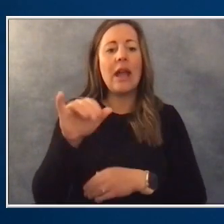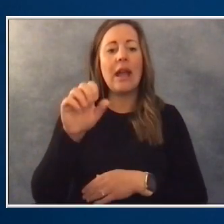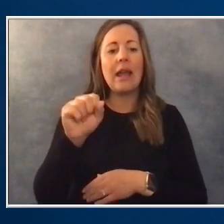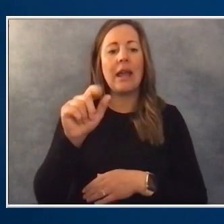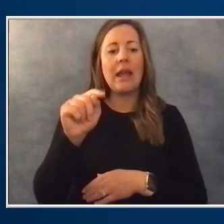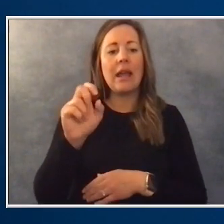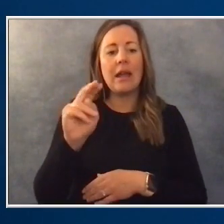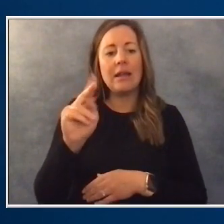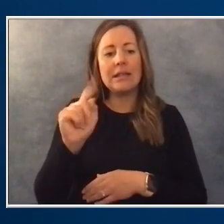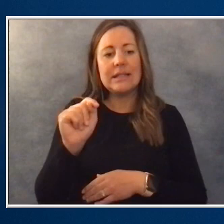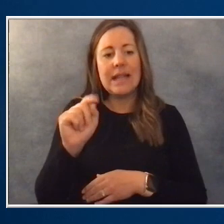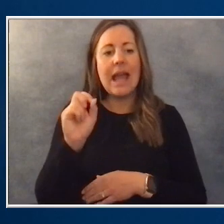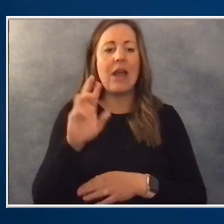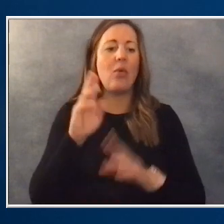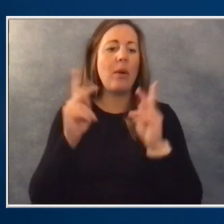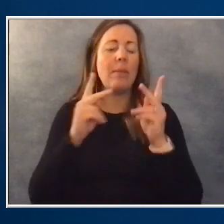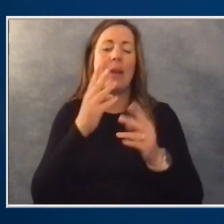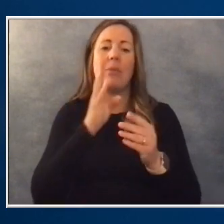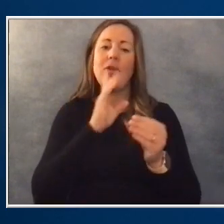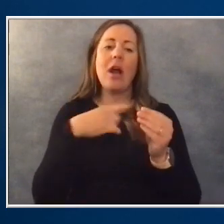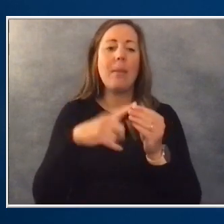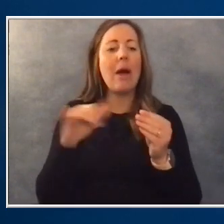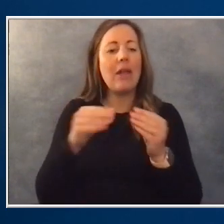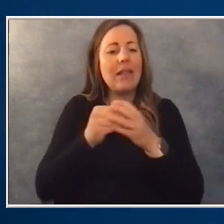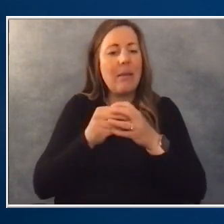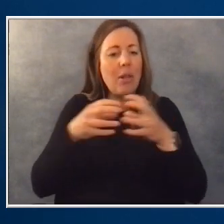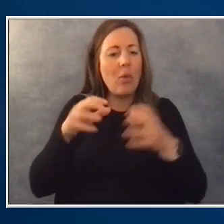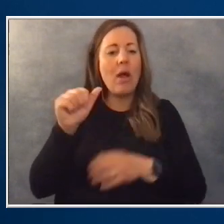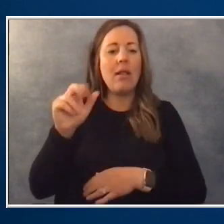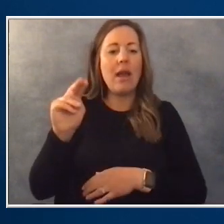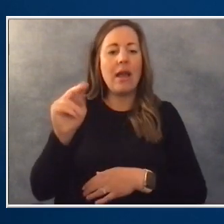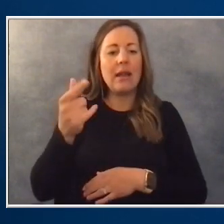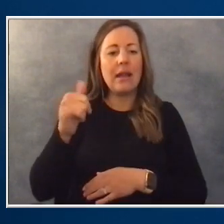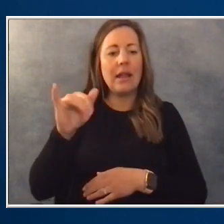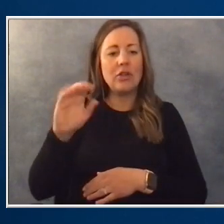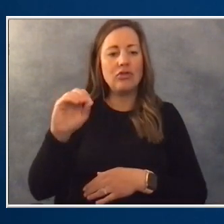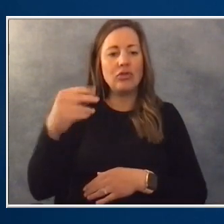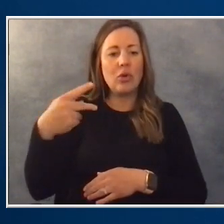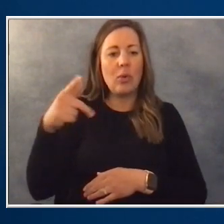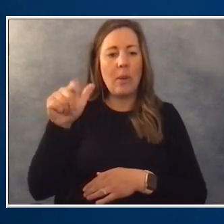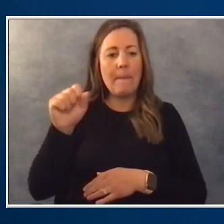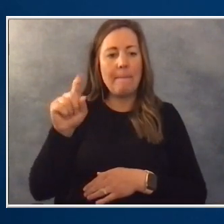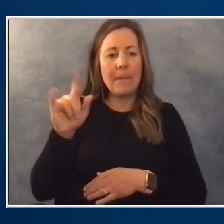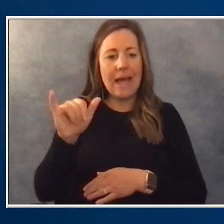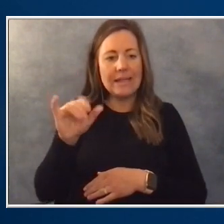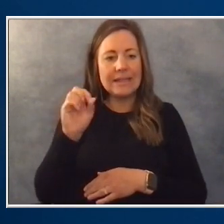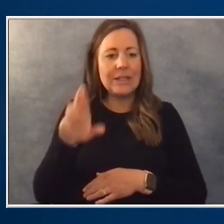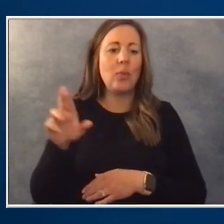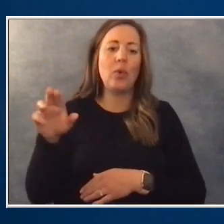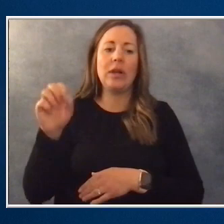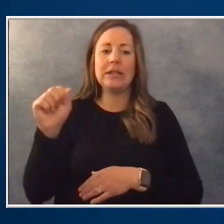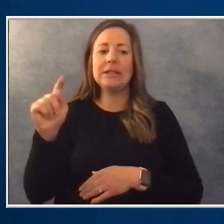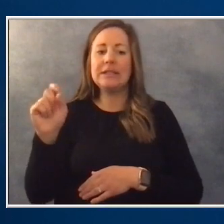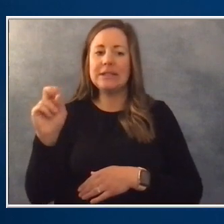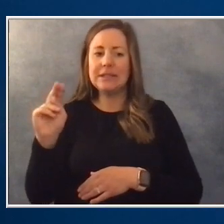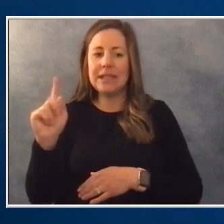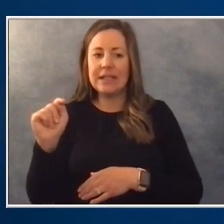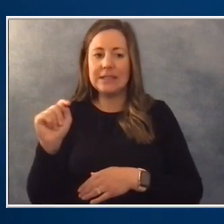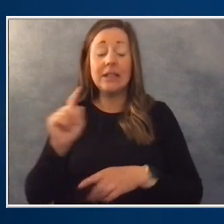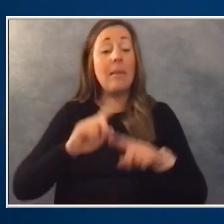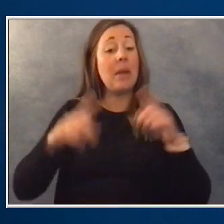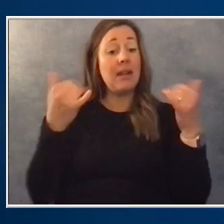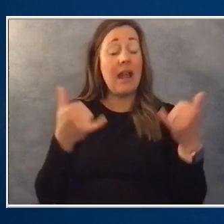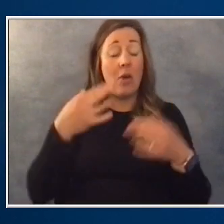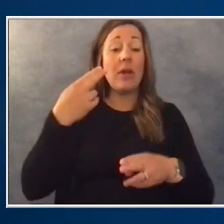people talk about an angioplasty or a stent. It's still that, but the lingo we use a lot now is chronic total occlusion. So